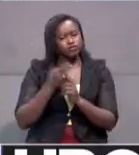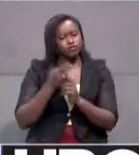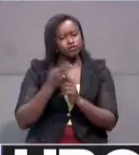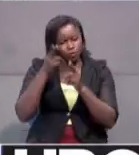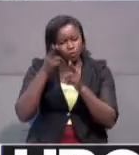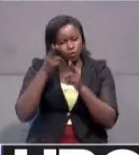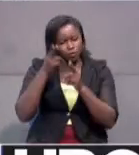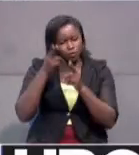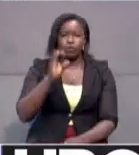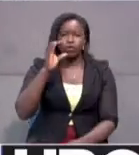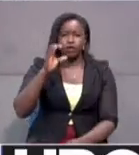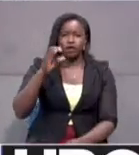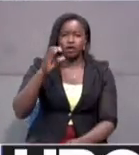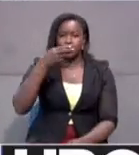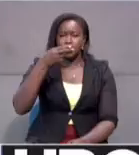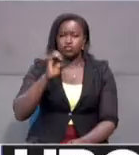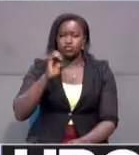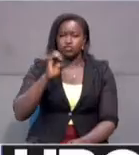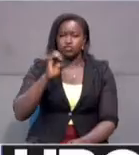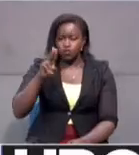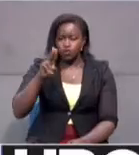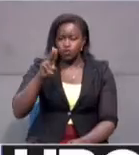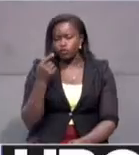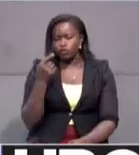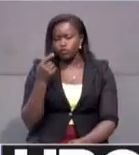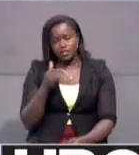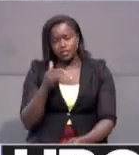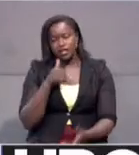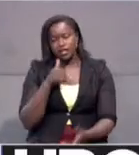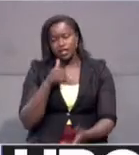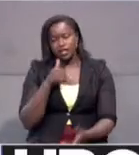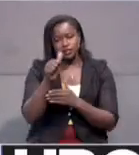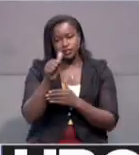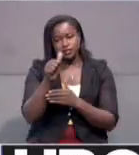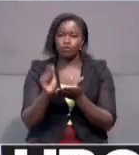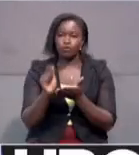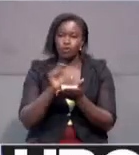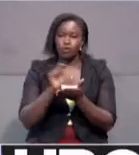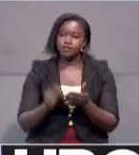Honorable, I've seen a letter written by him. Honorable Speaker,